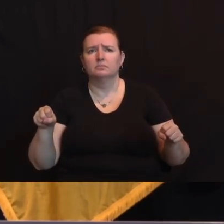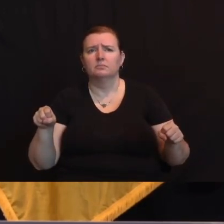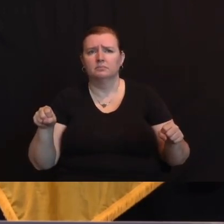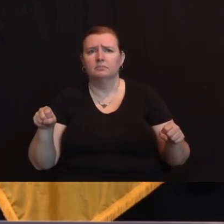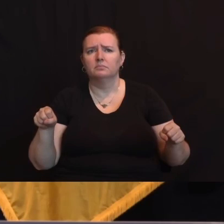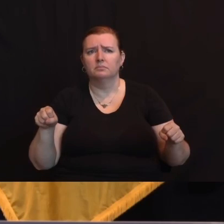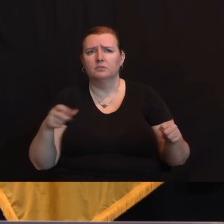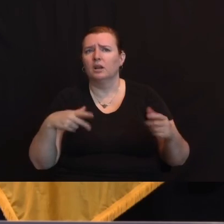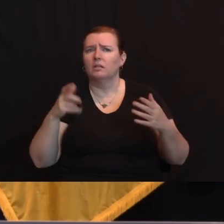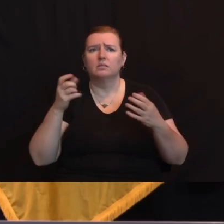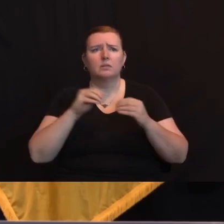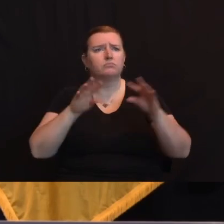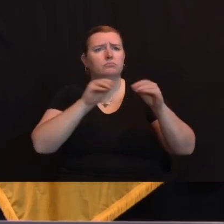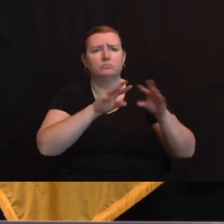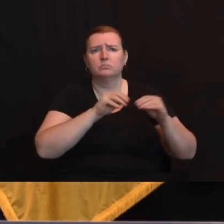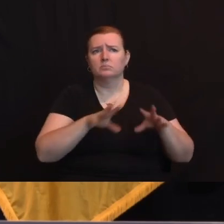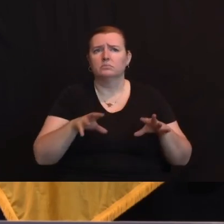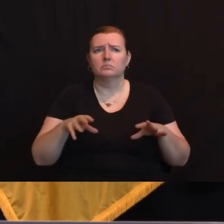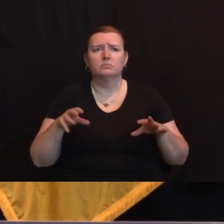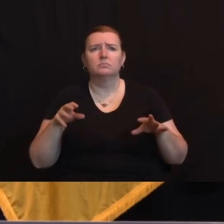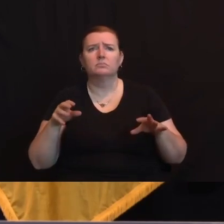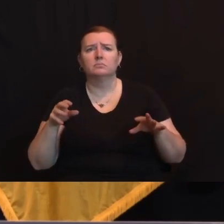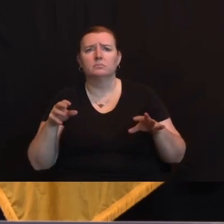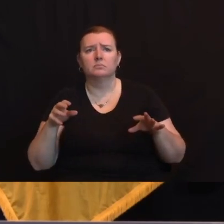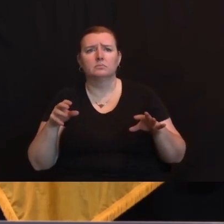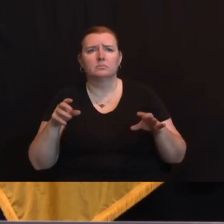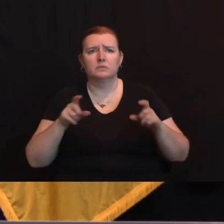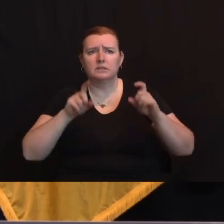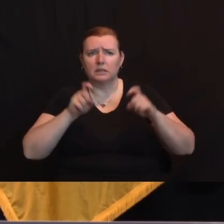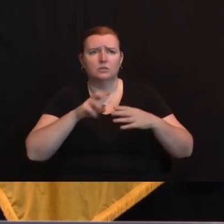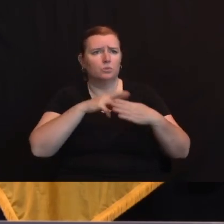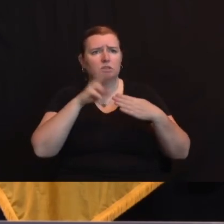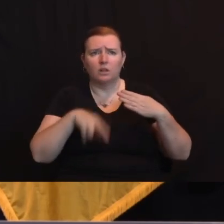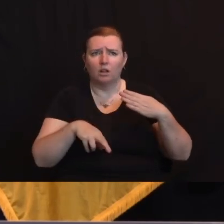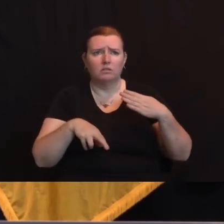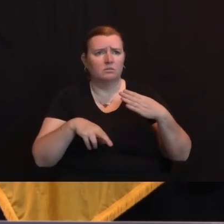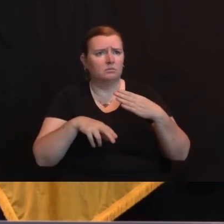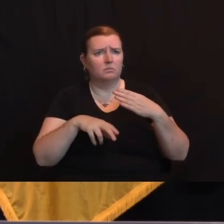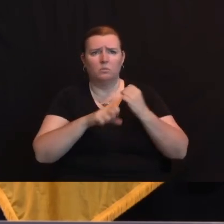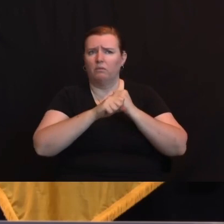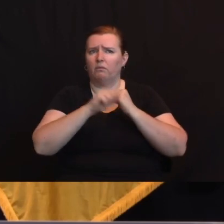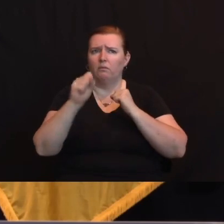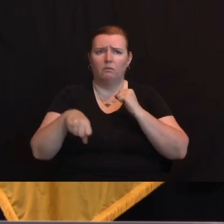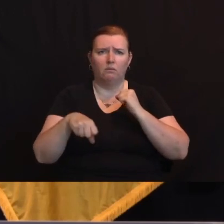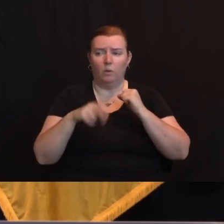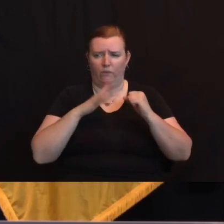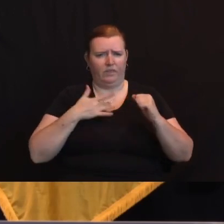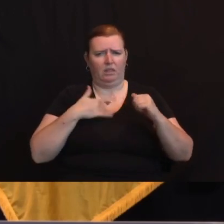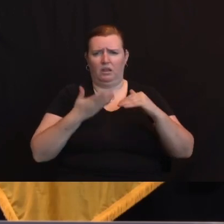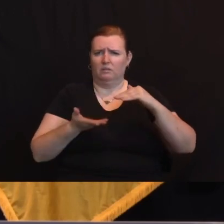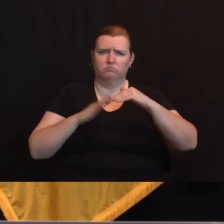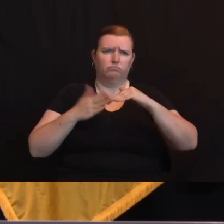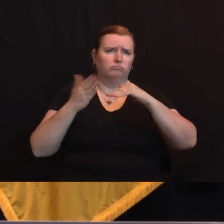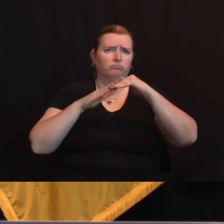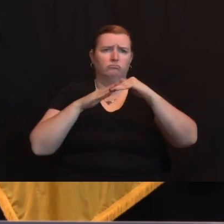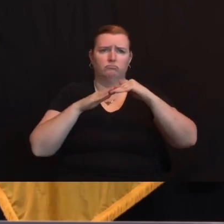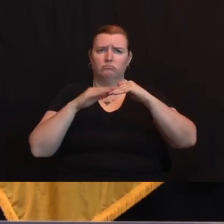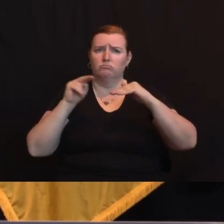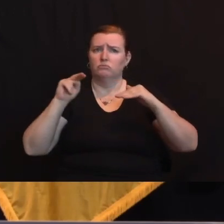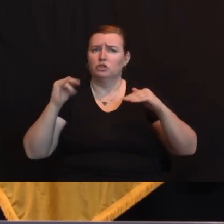outbreaks we're seeing and the time it's taking to get test results, was this inevitable? And is New Jersey proof positive that there's no safe